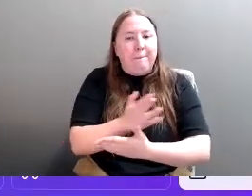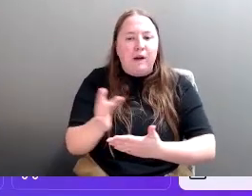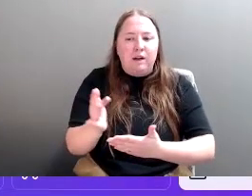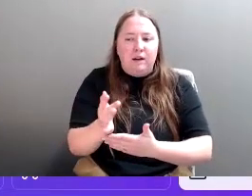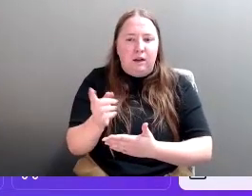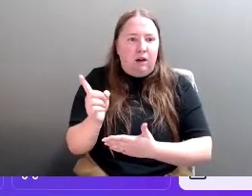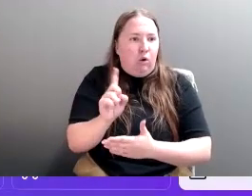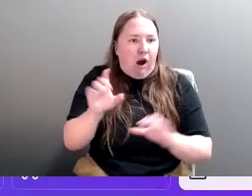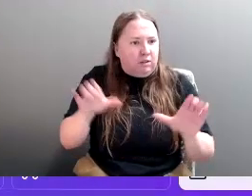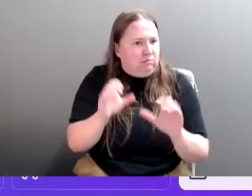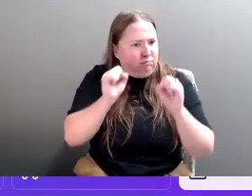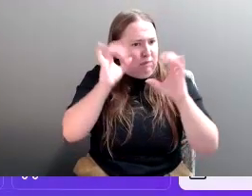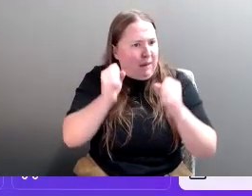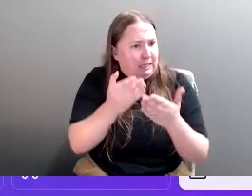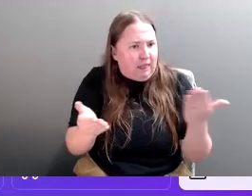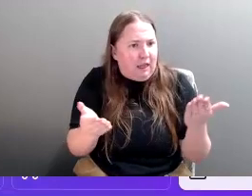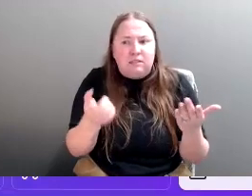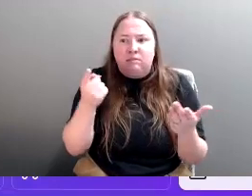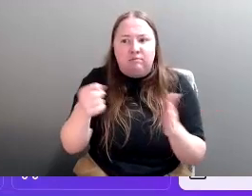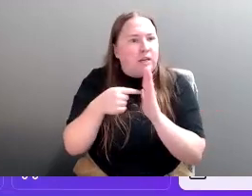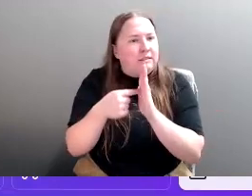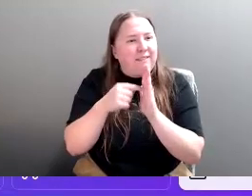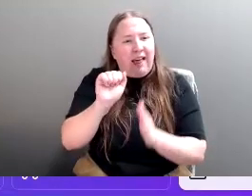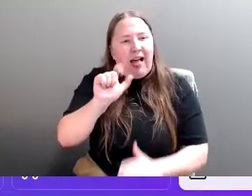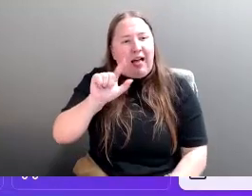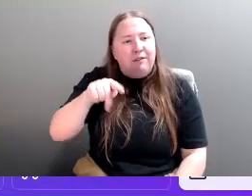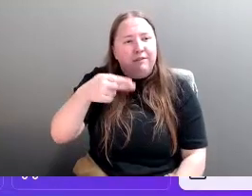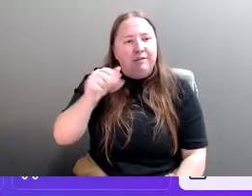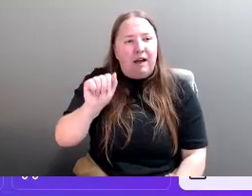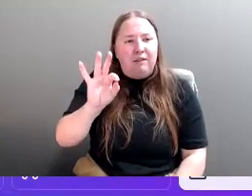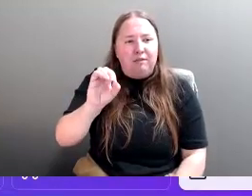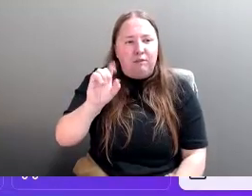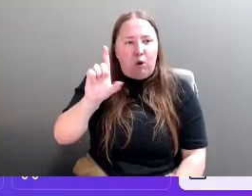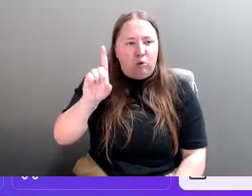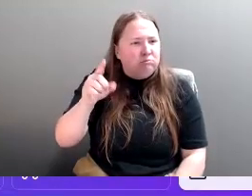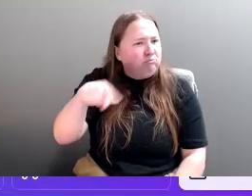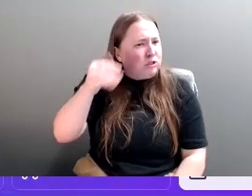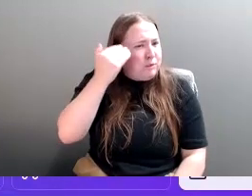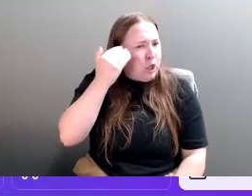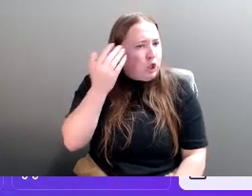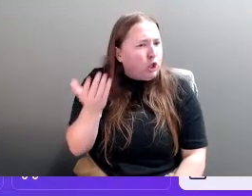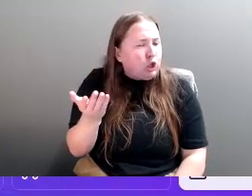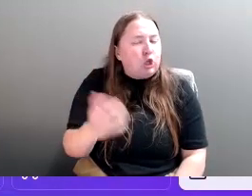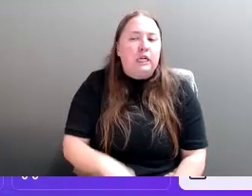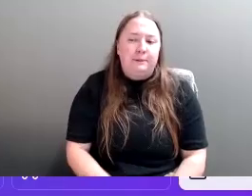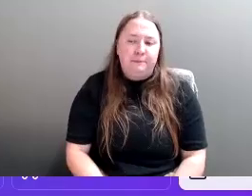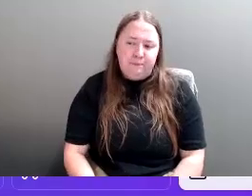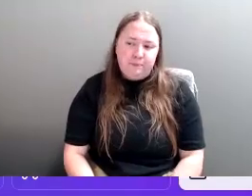does amazing things is on the example of using AlphaFold. I don't know how many of you know, right?